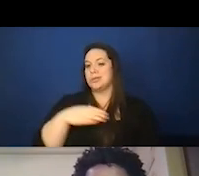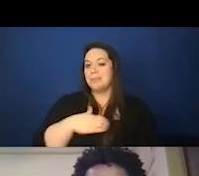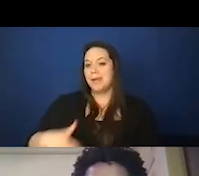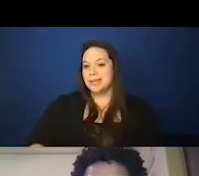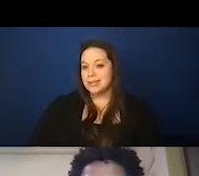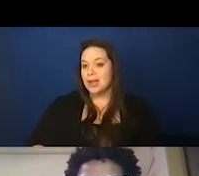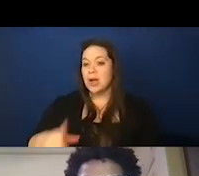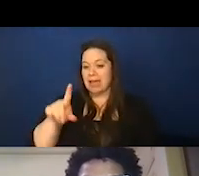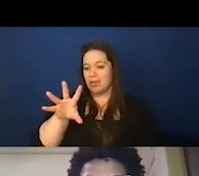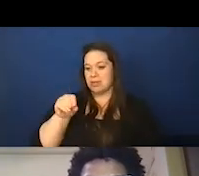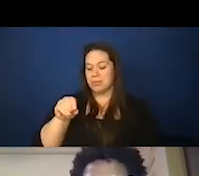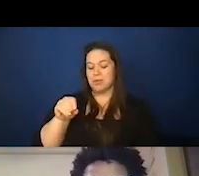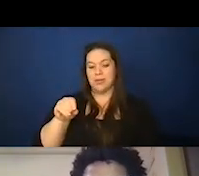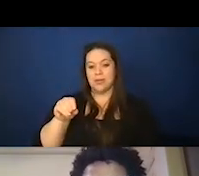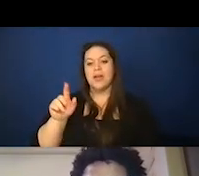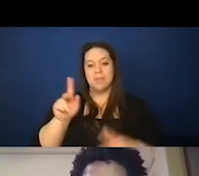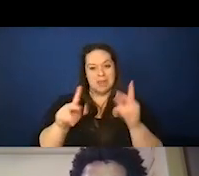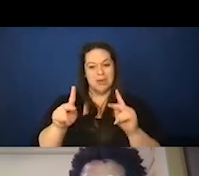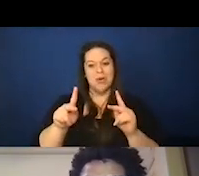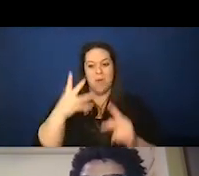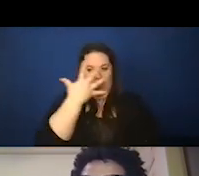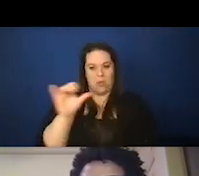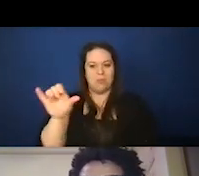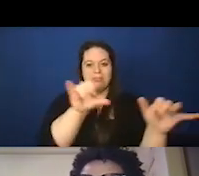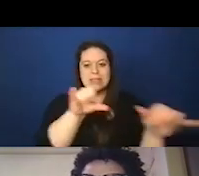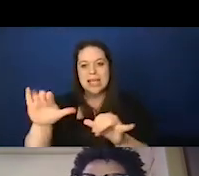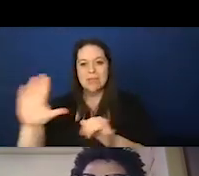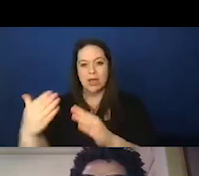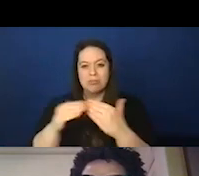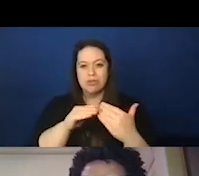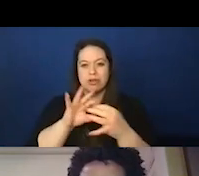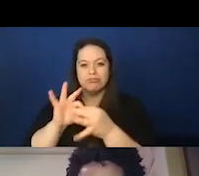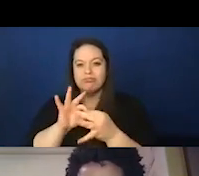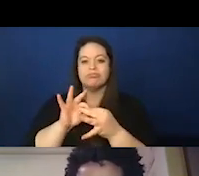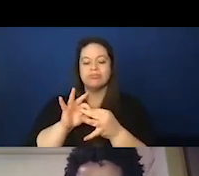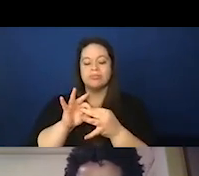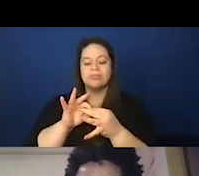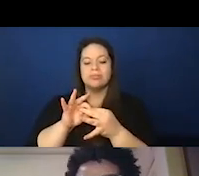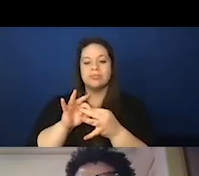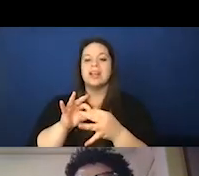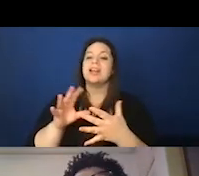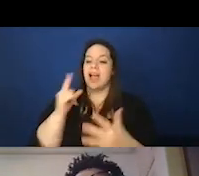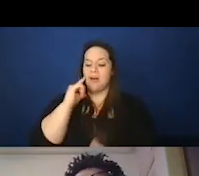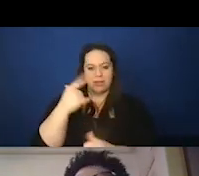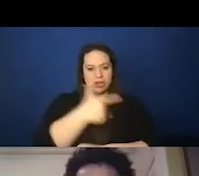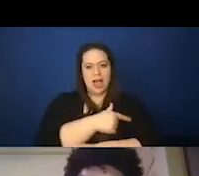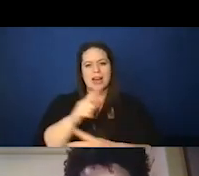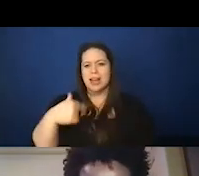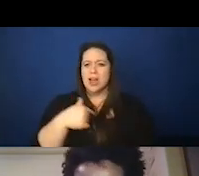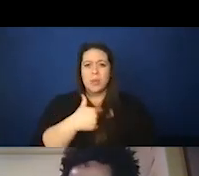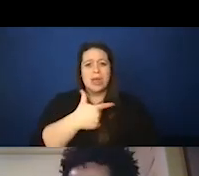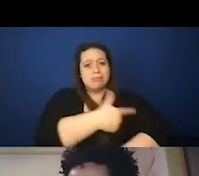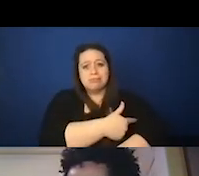shots. Nobody turned into Spider-Man. There's not no mutations. Some of us wanted that, but that didn't happen. And I think it's